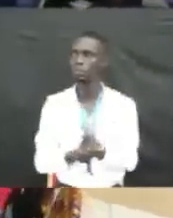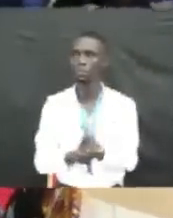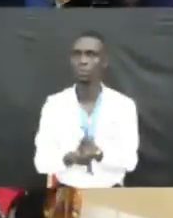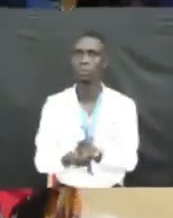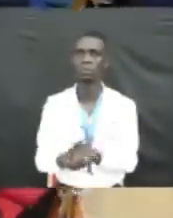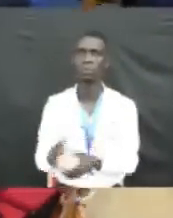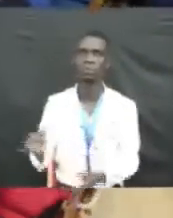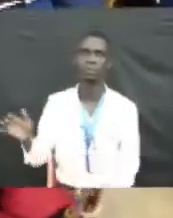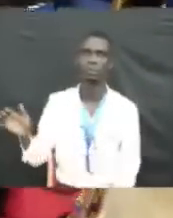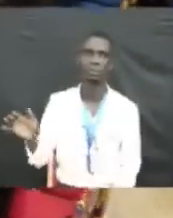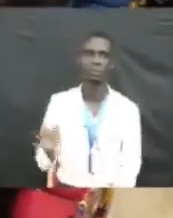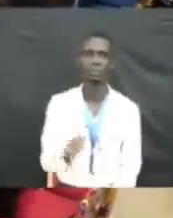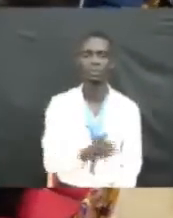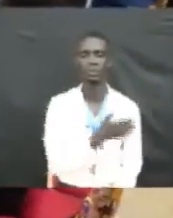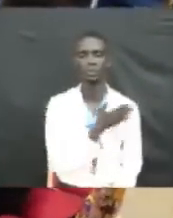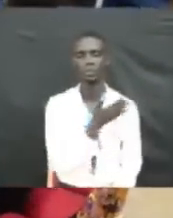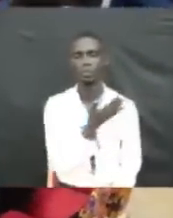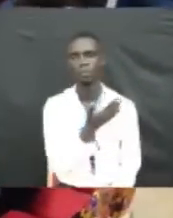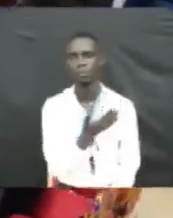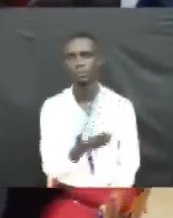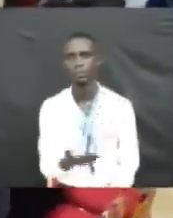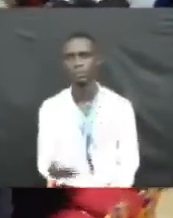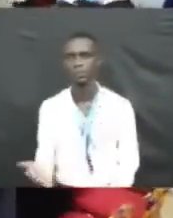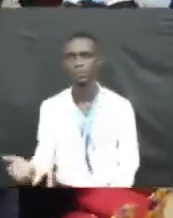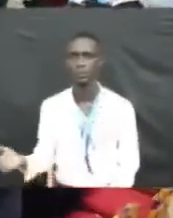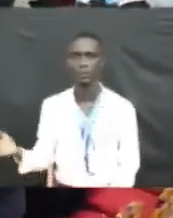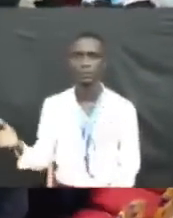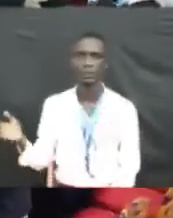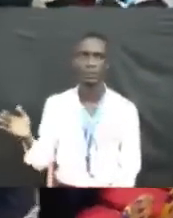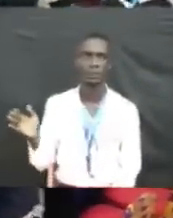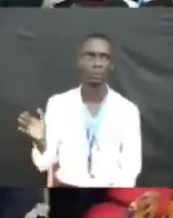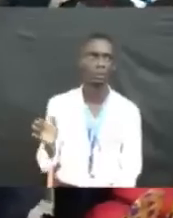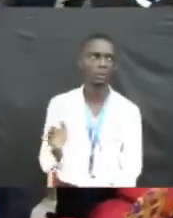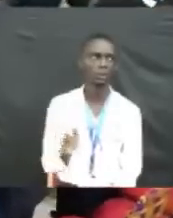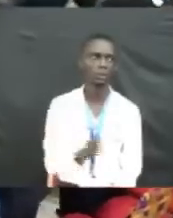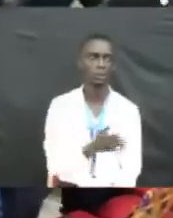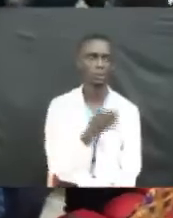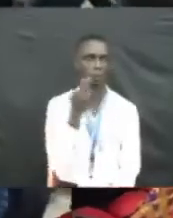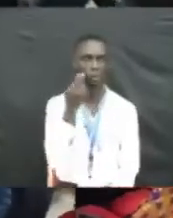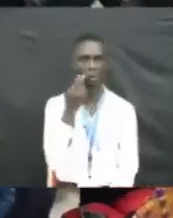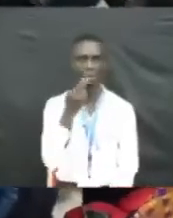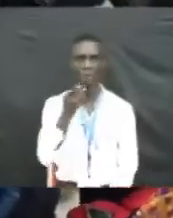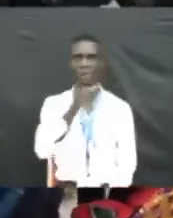has come to pass. See,